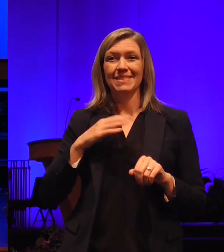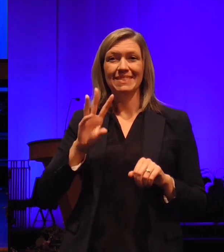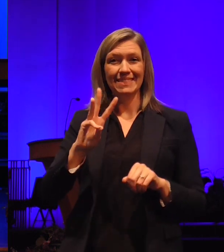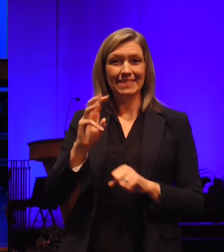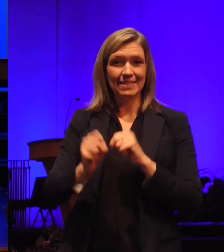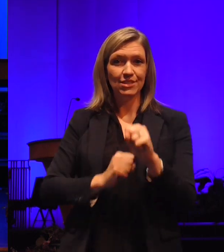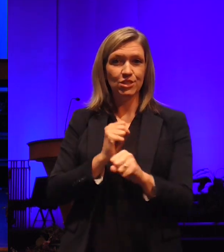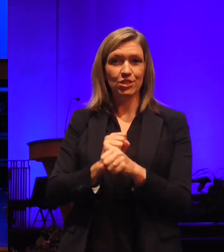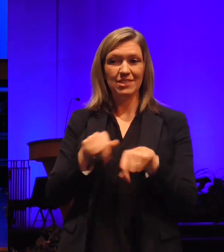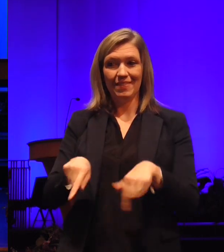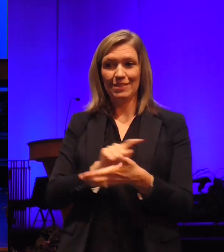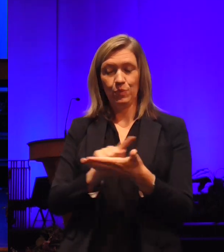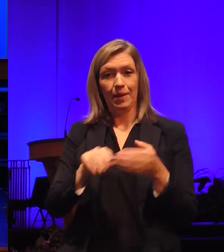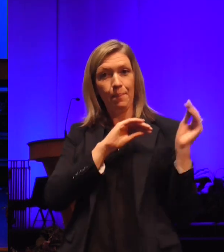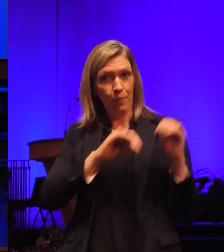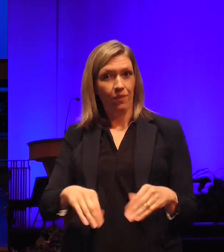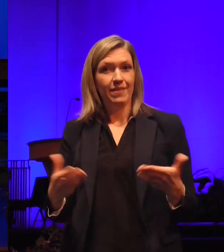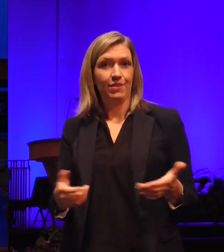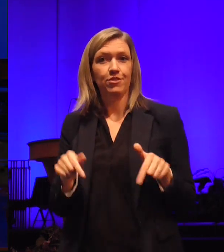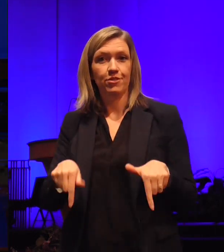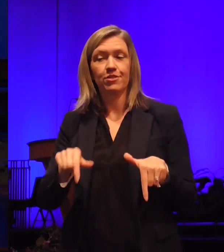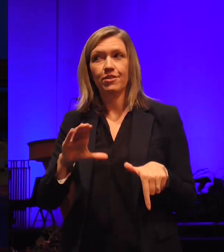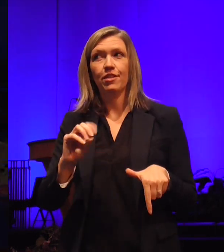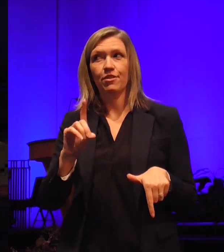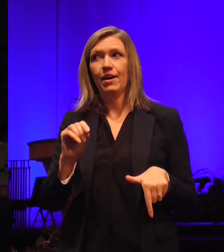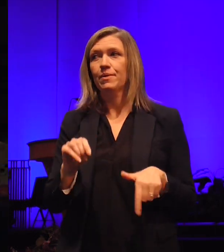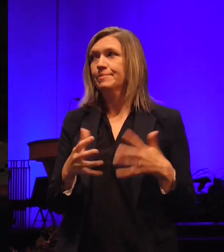week of being here in Colorado, yeah.